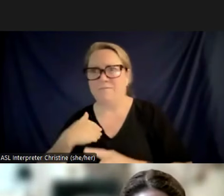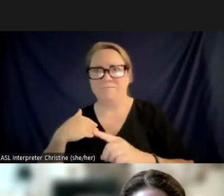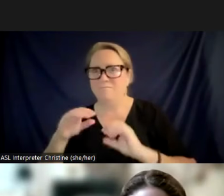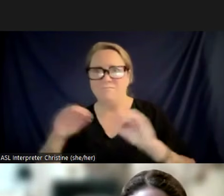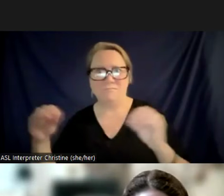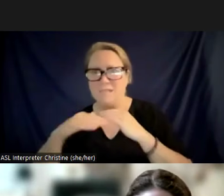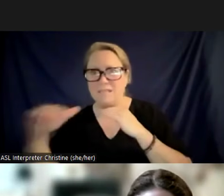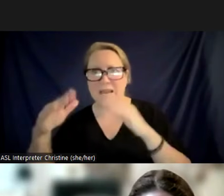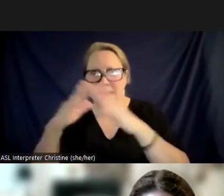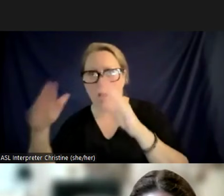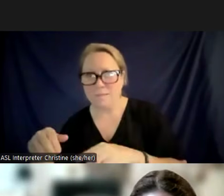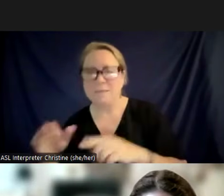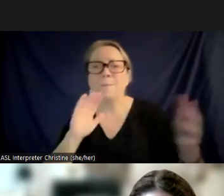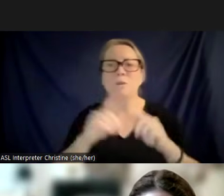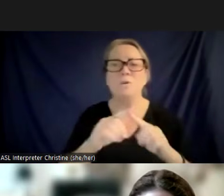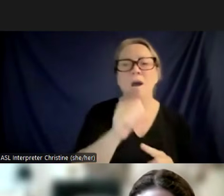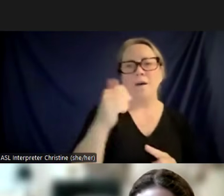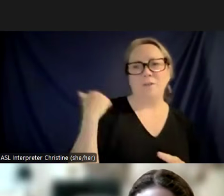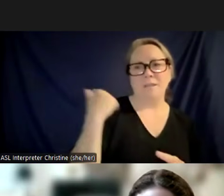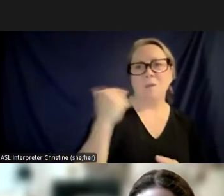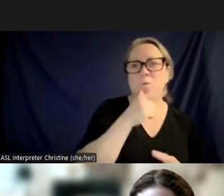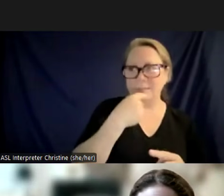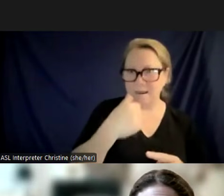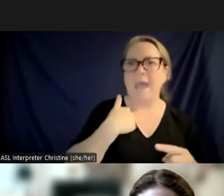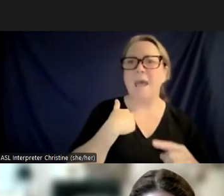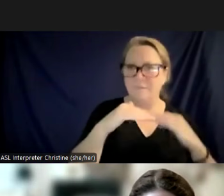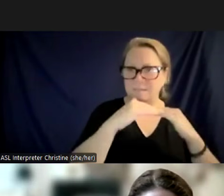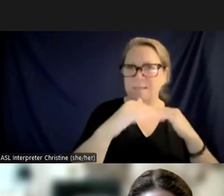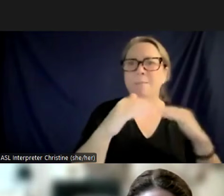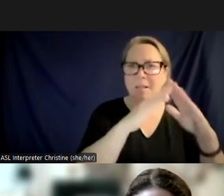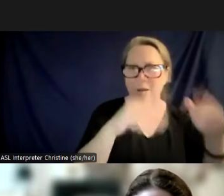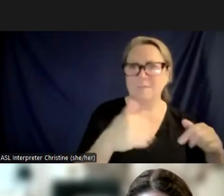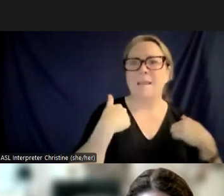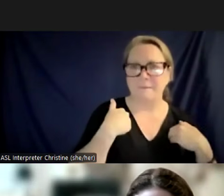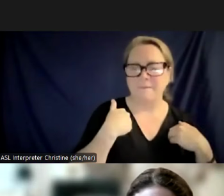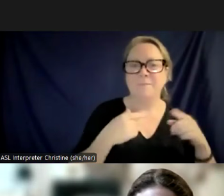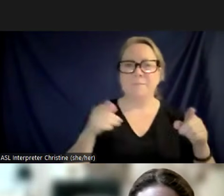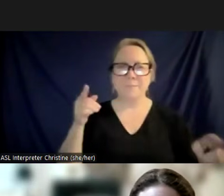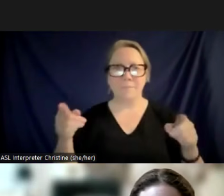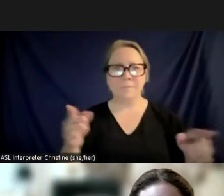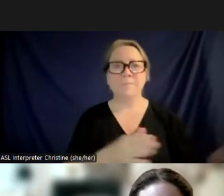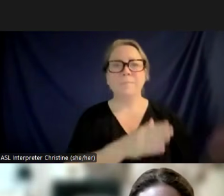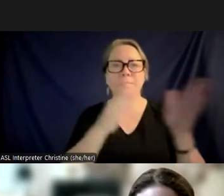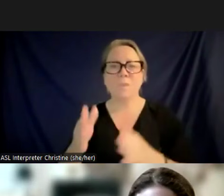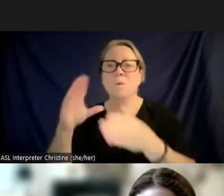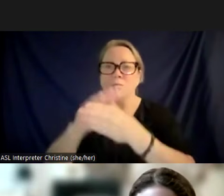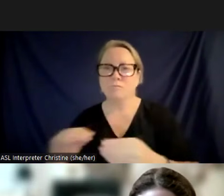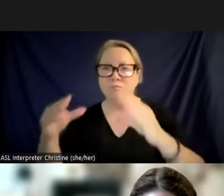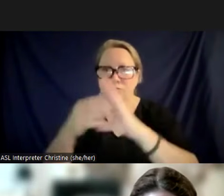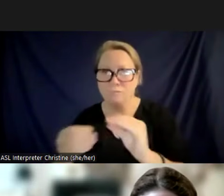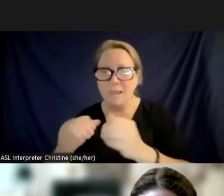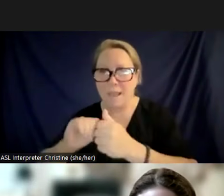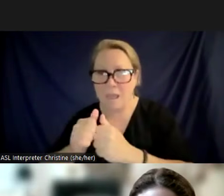who reported stable housing. The qualitative data we'll share was collected through 7